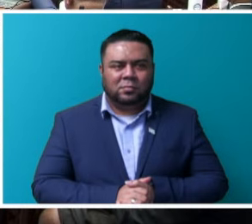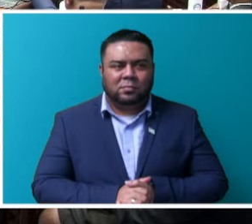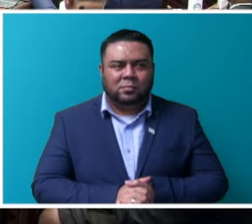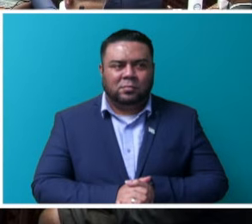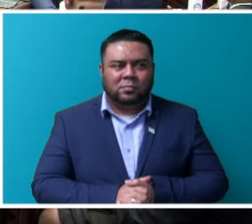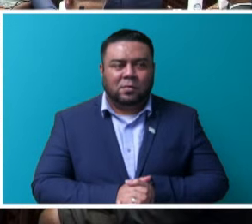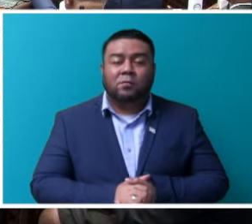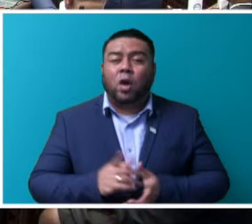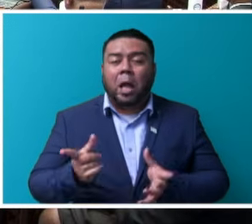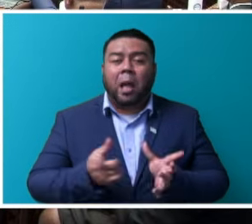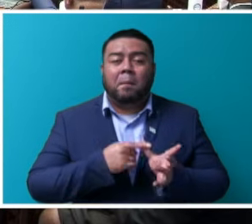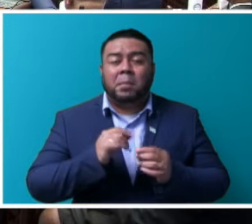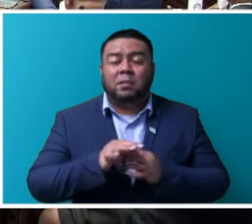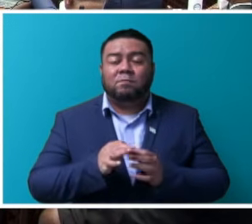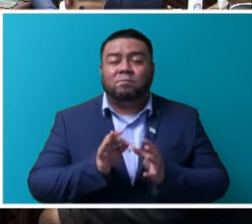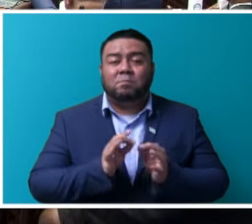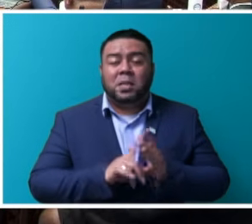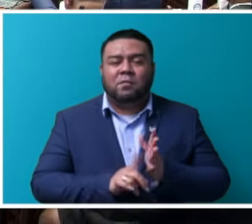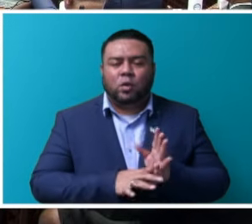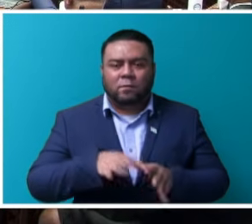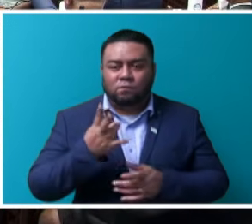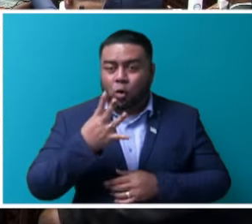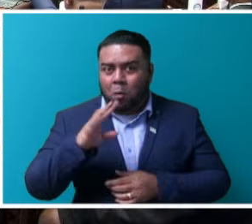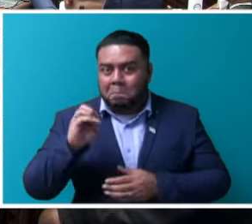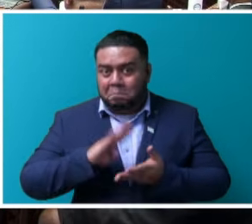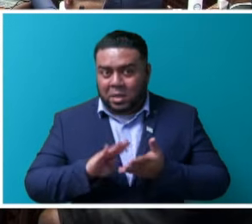A bill for an act to appropriate a sum of